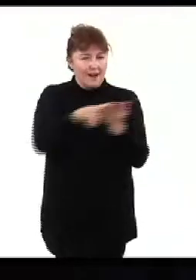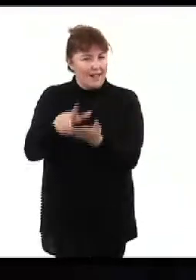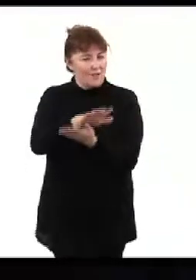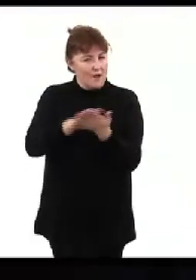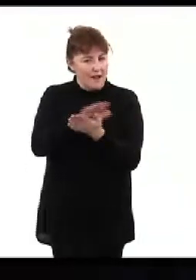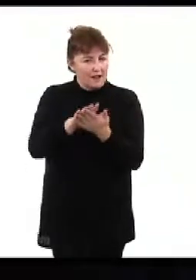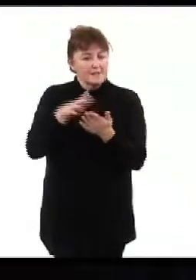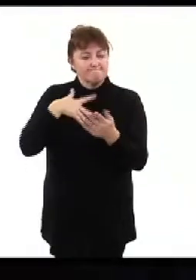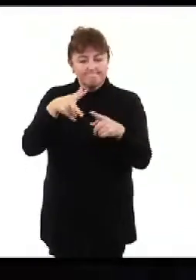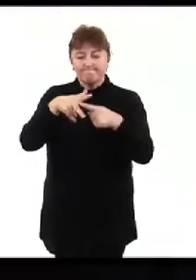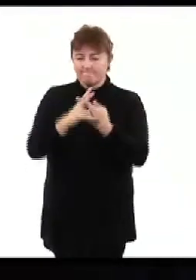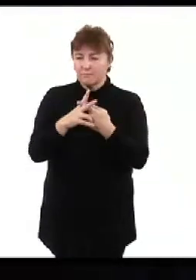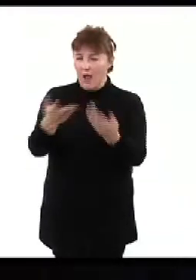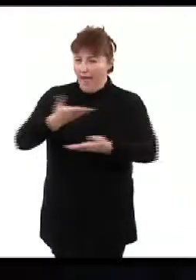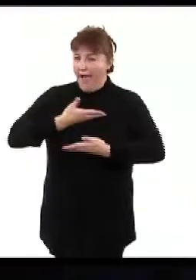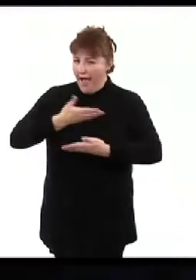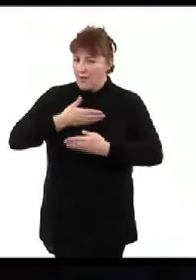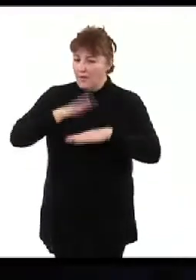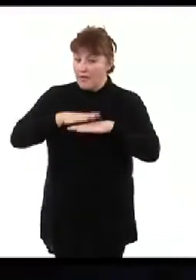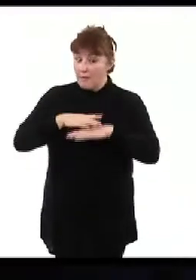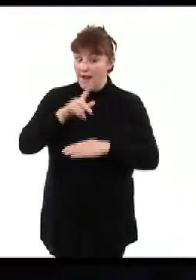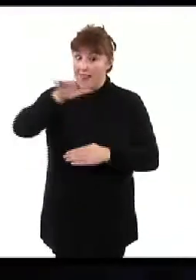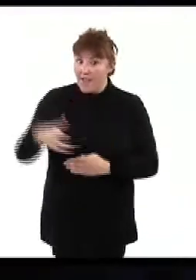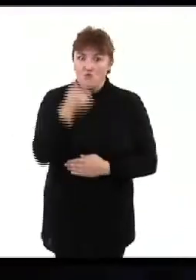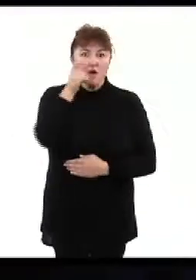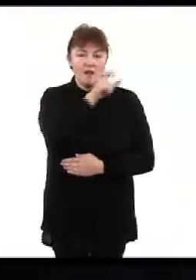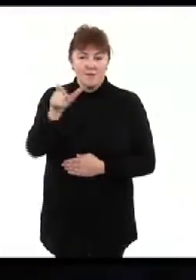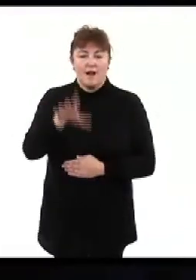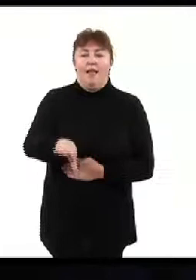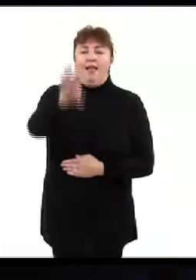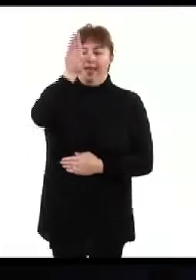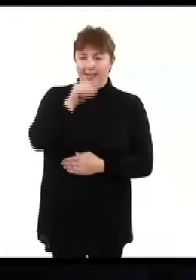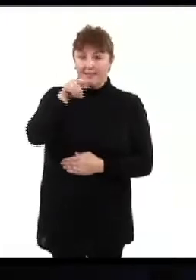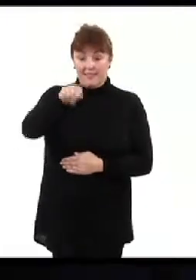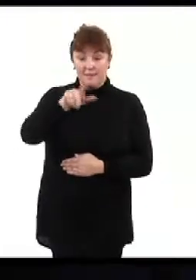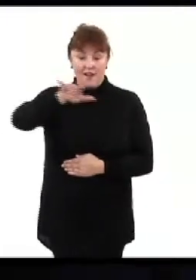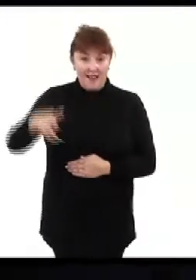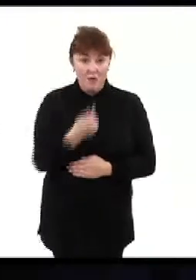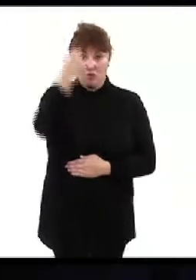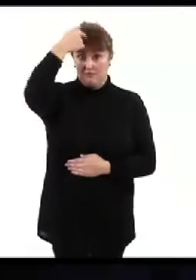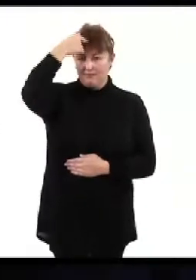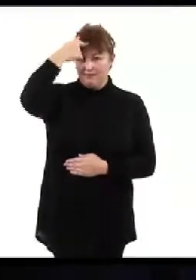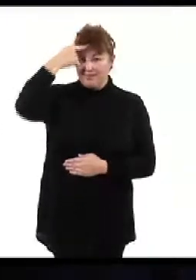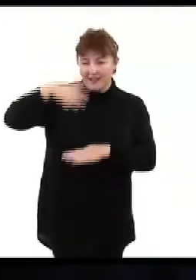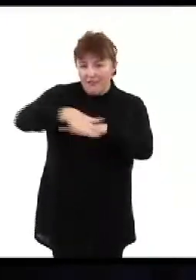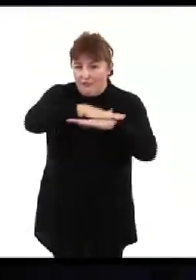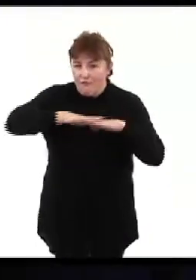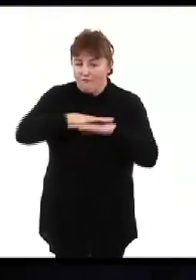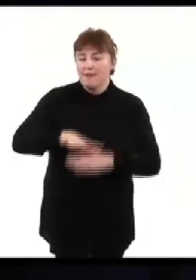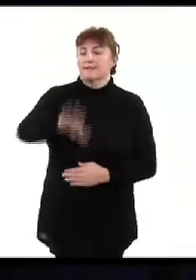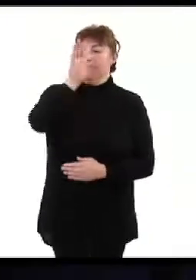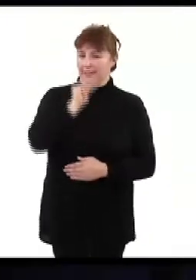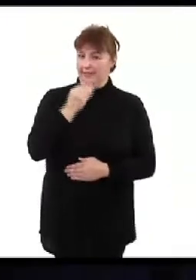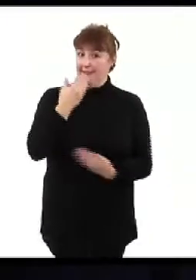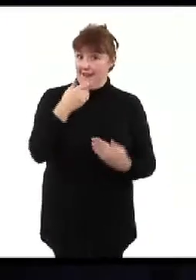language can be a very useful tool for understanding human language and understanding the bases in the brain for